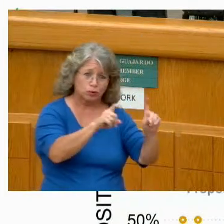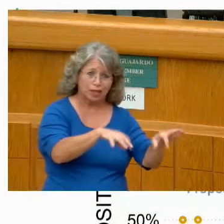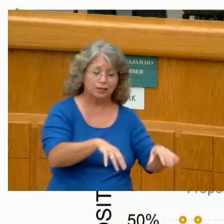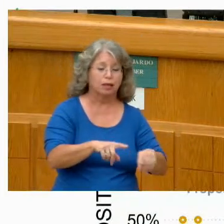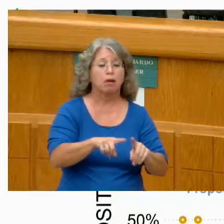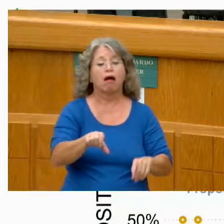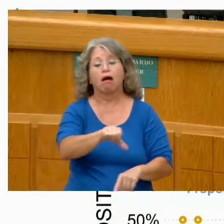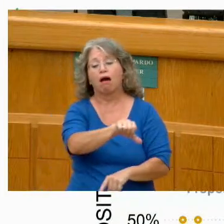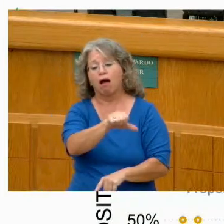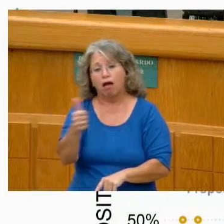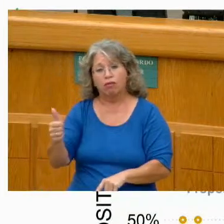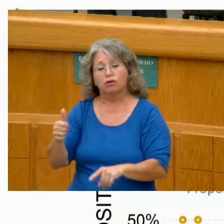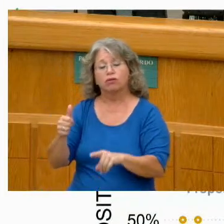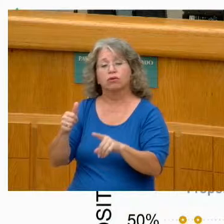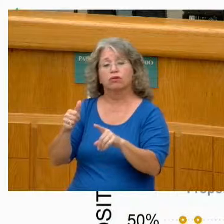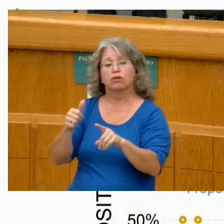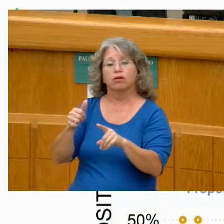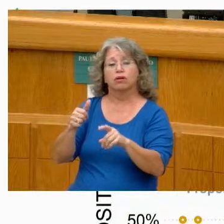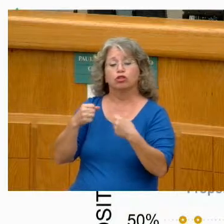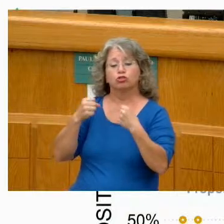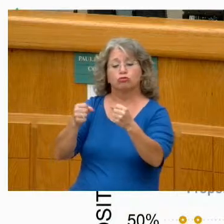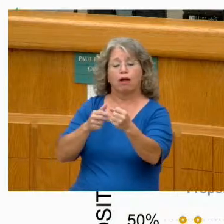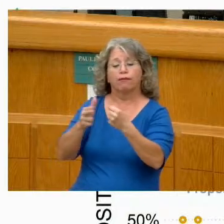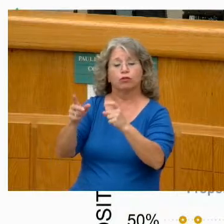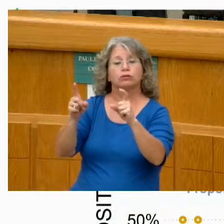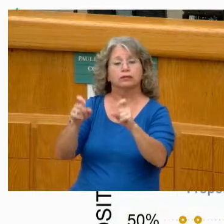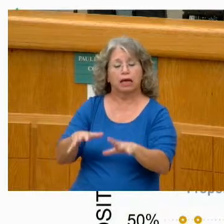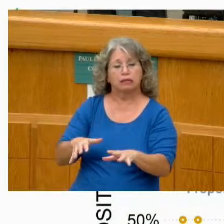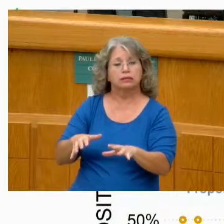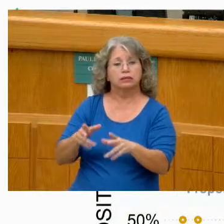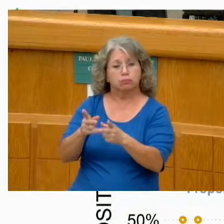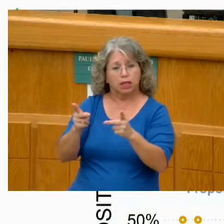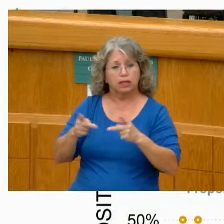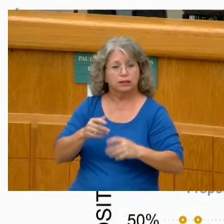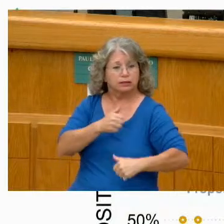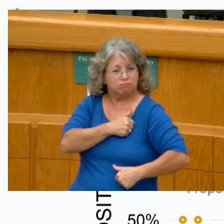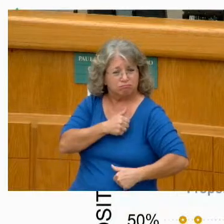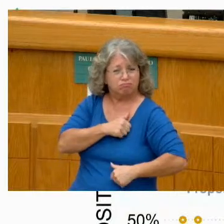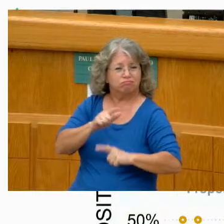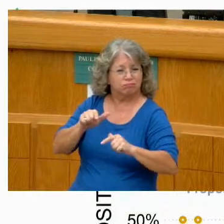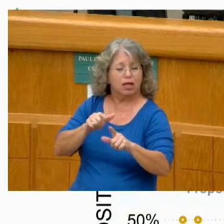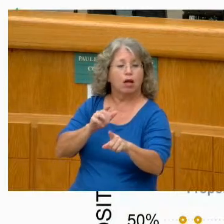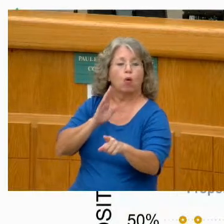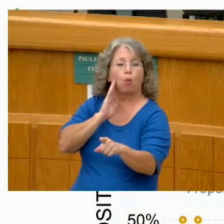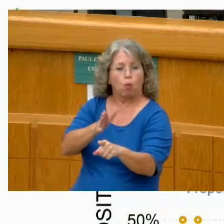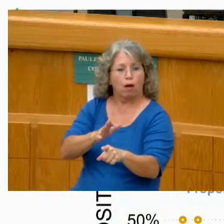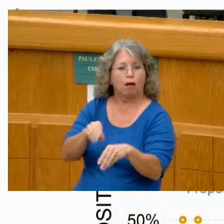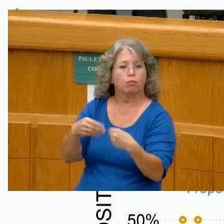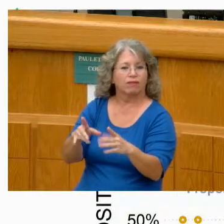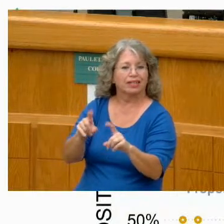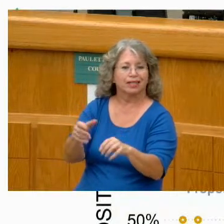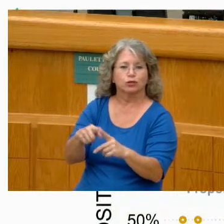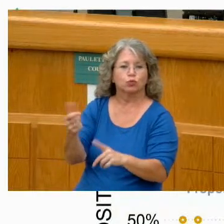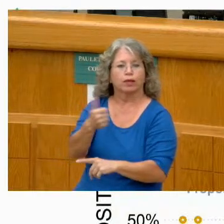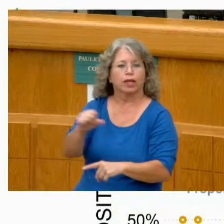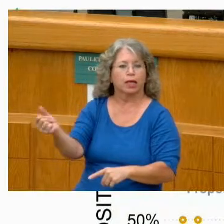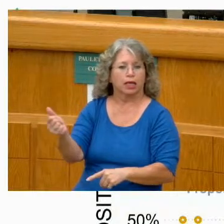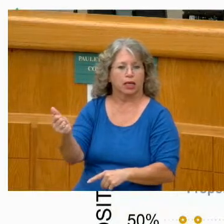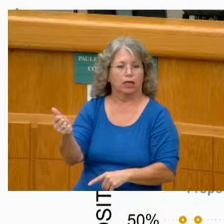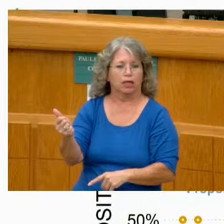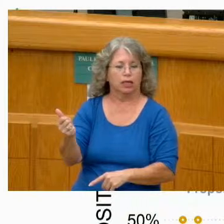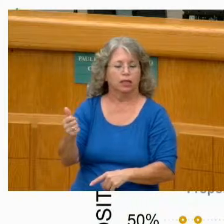will. And so I think that's probably a big contributor to why we see such a big difference in the percentage of